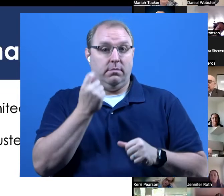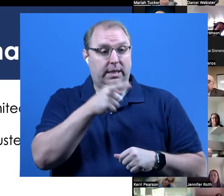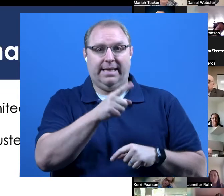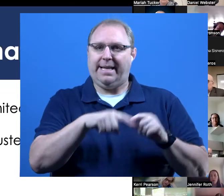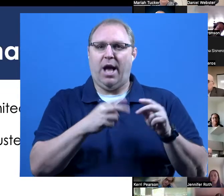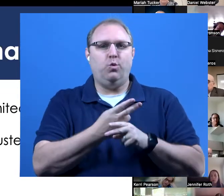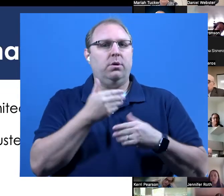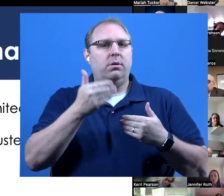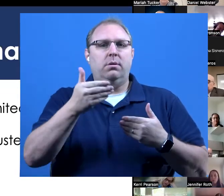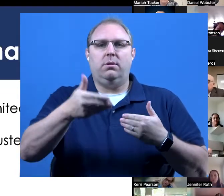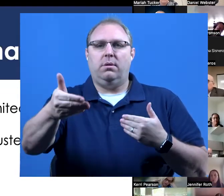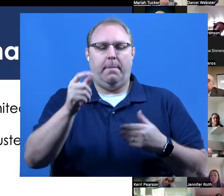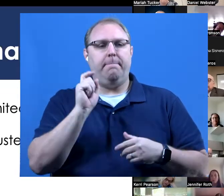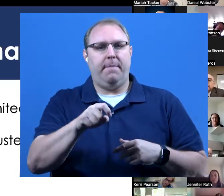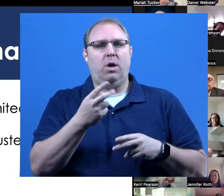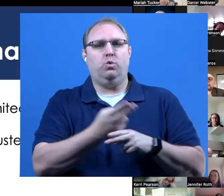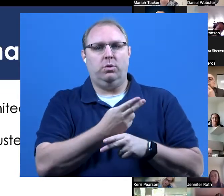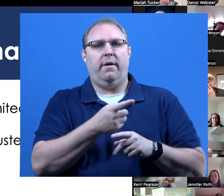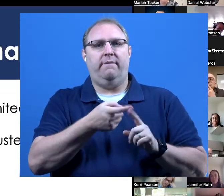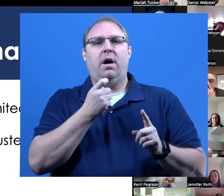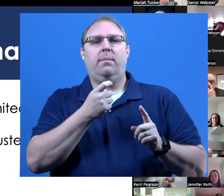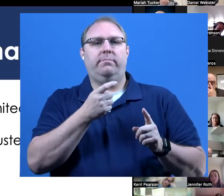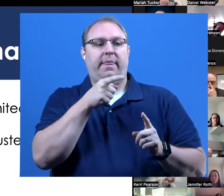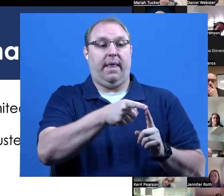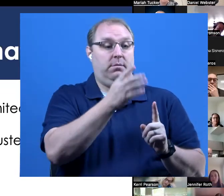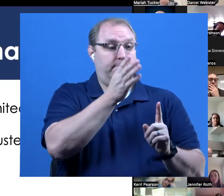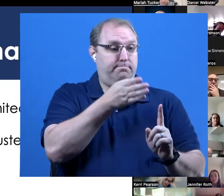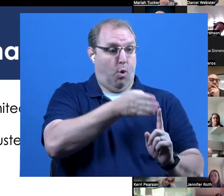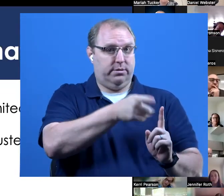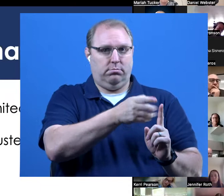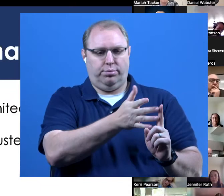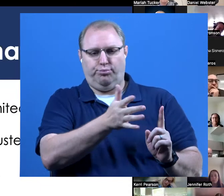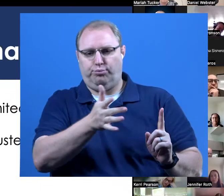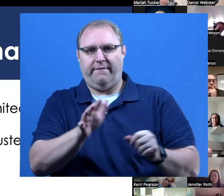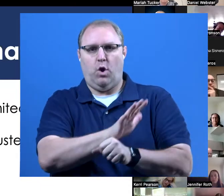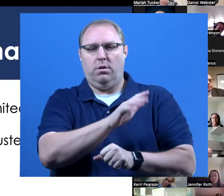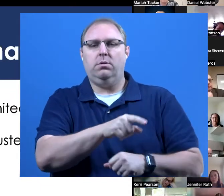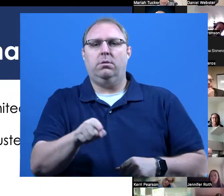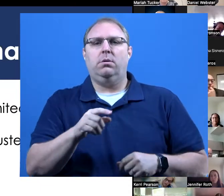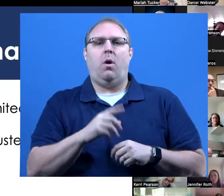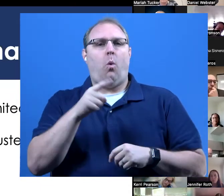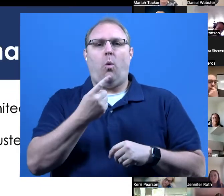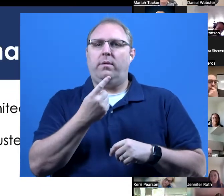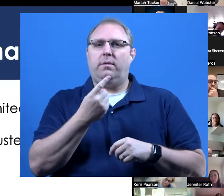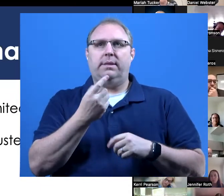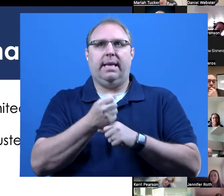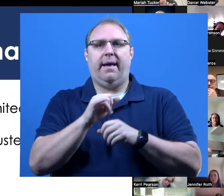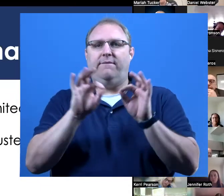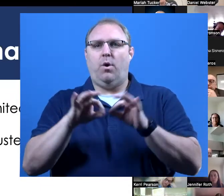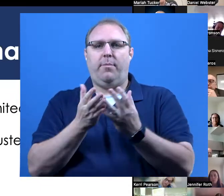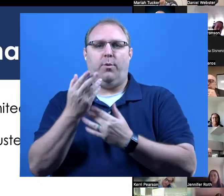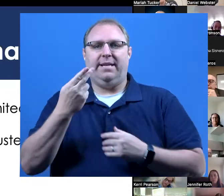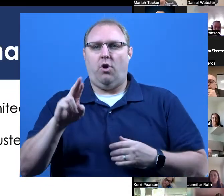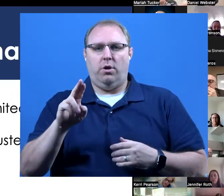is exhausted. Personal medical leave cannot be used intermittently. It has to be used on a full-time basis.